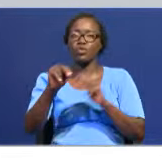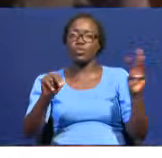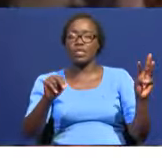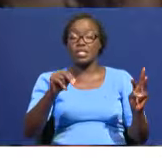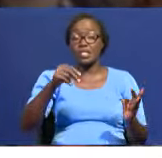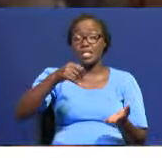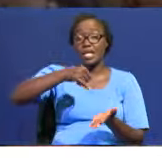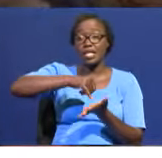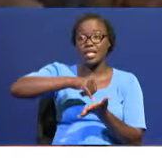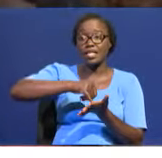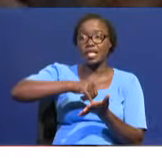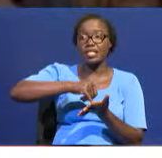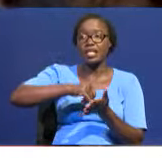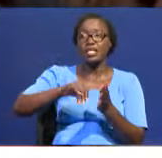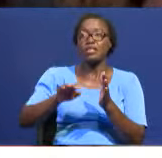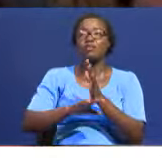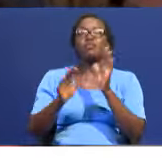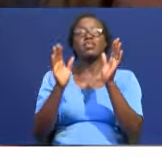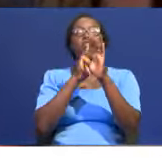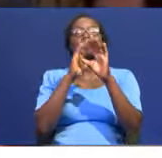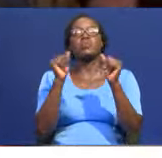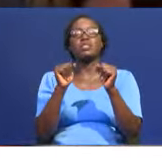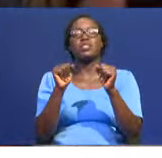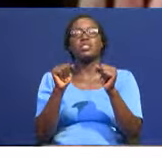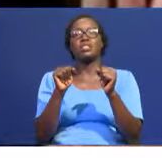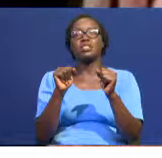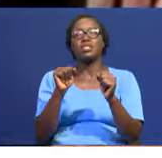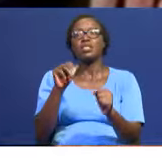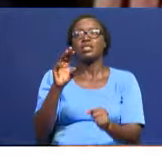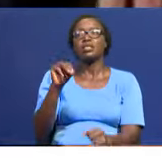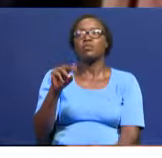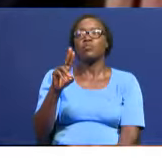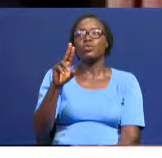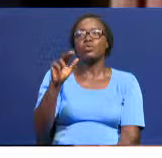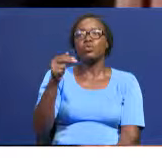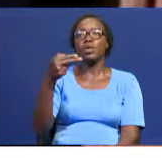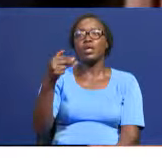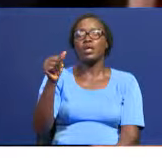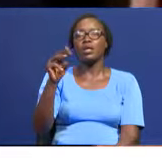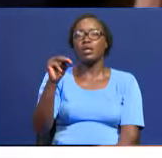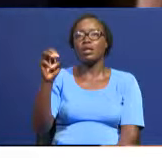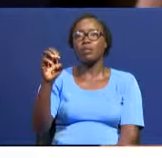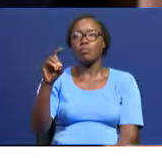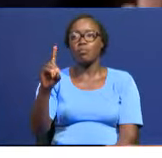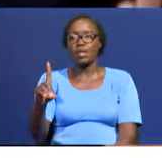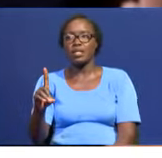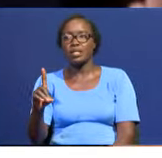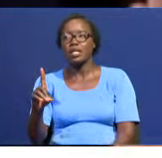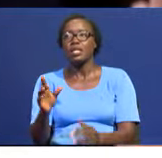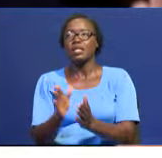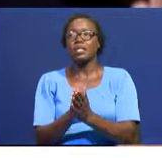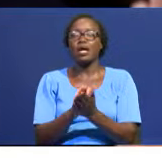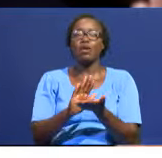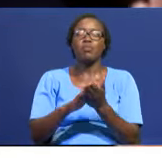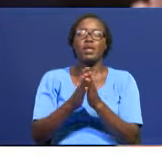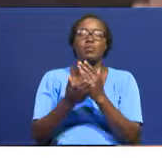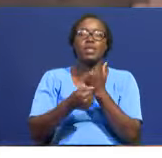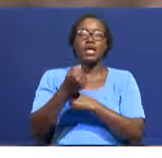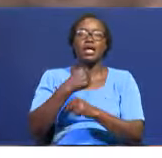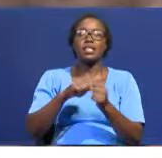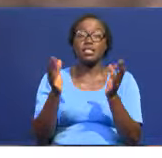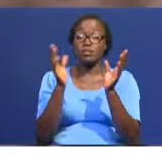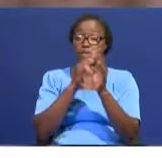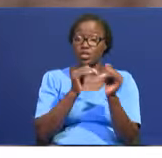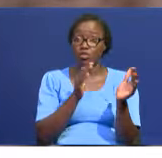Iran. Iran's Vice President Mohammad Mokhber is expected to become the country's interim president